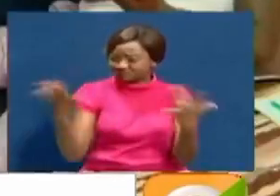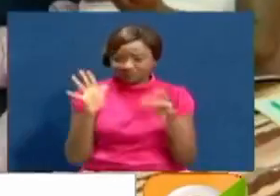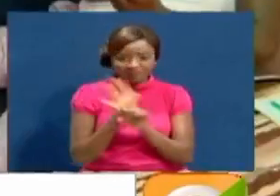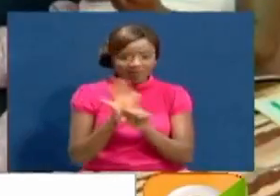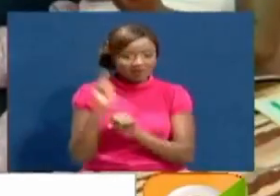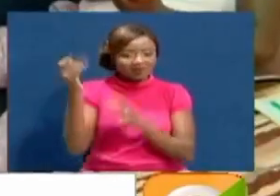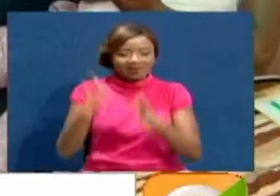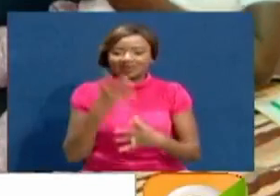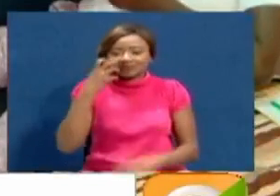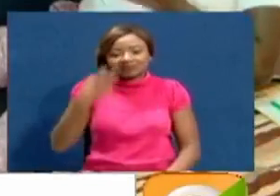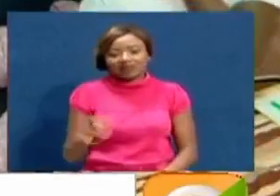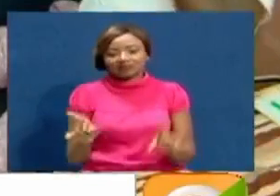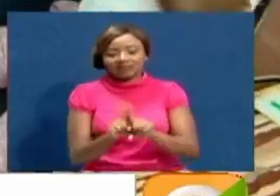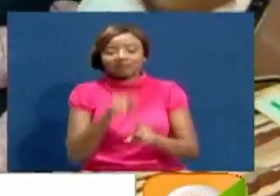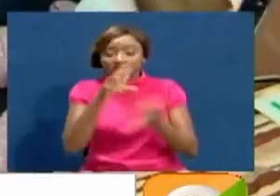accidents.